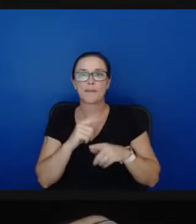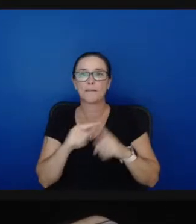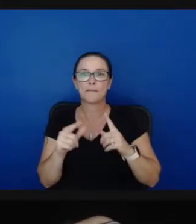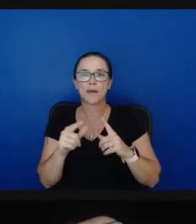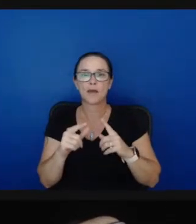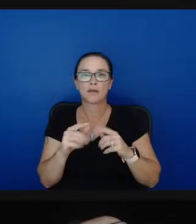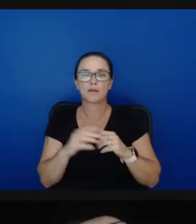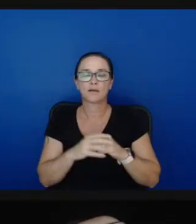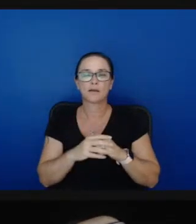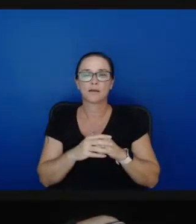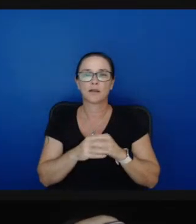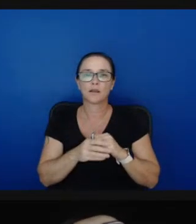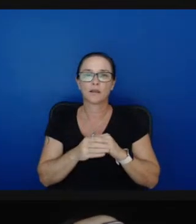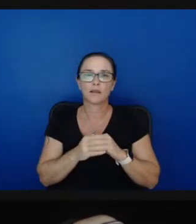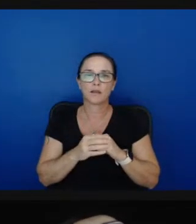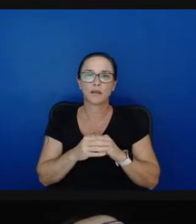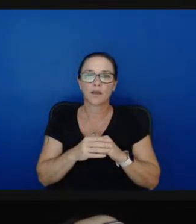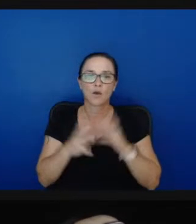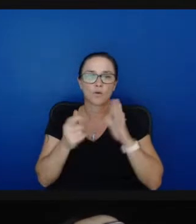work as well.